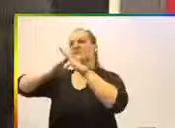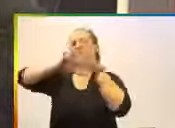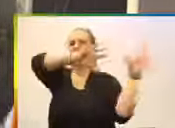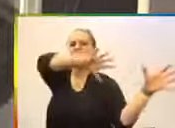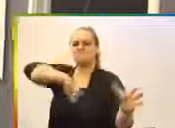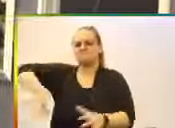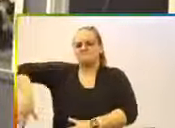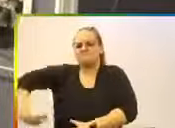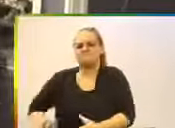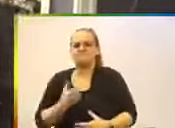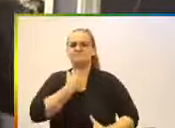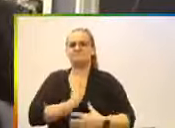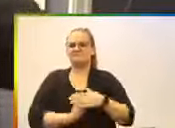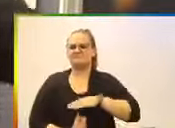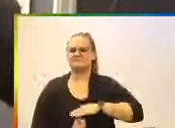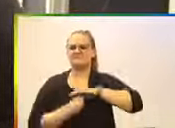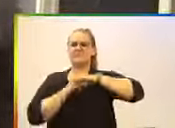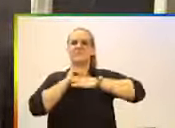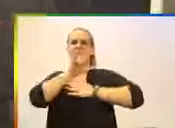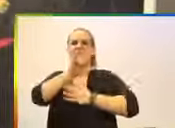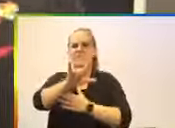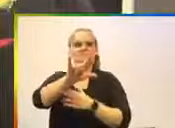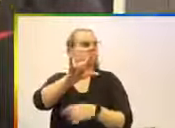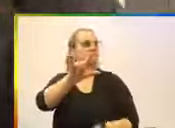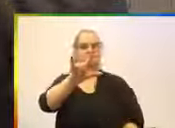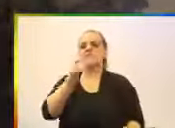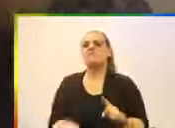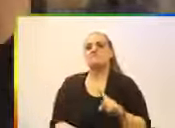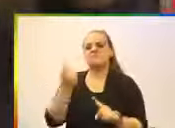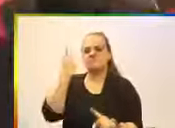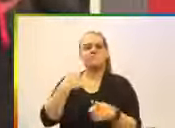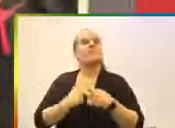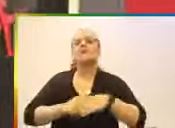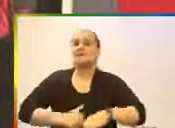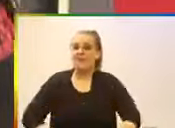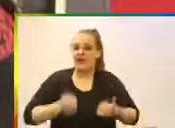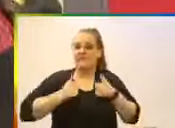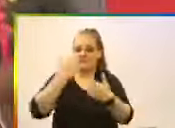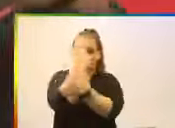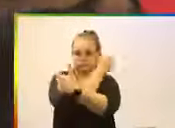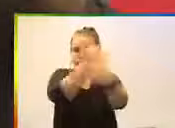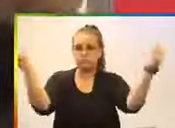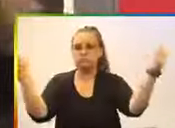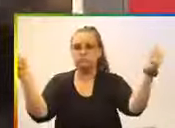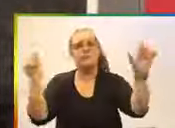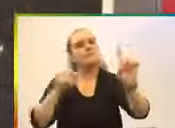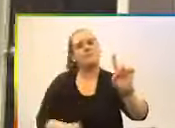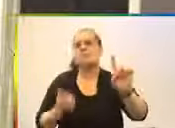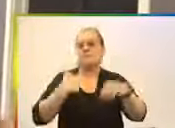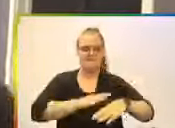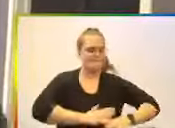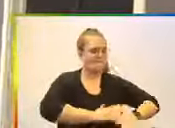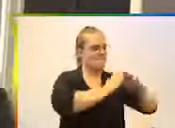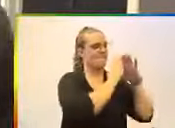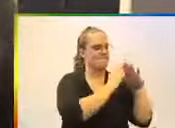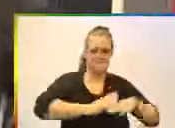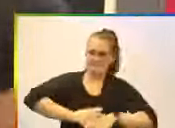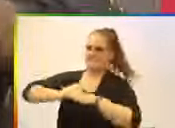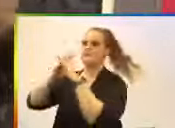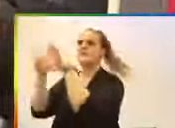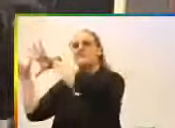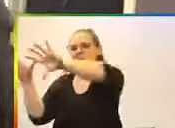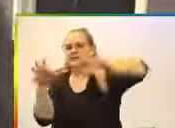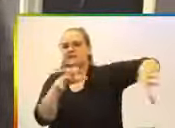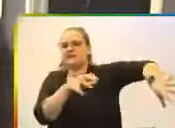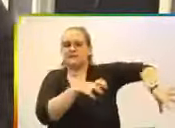ones, trying to show them the inside until the love done. Yo, I'm screaming life is what you make it. Me in four walls while I'm trying to create it, and